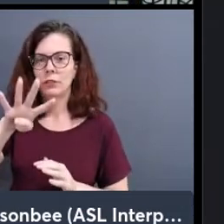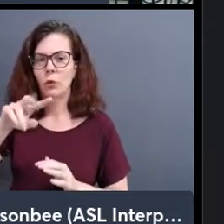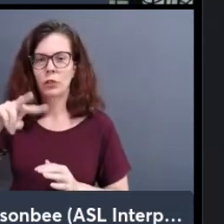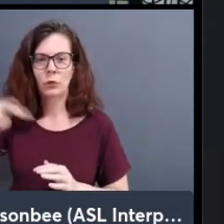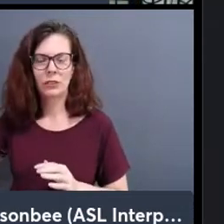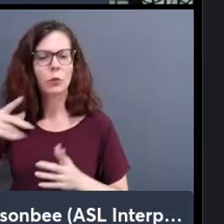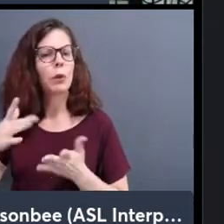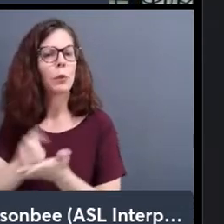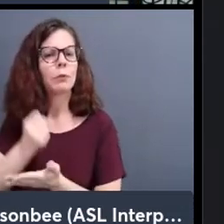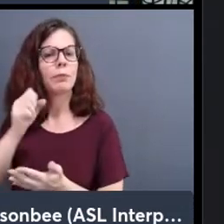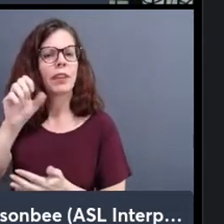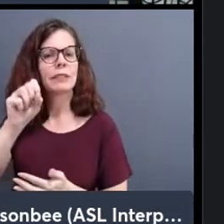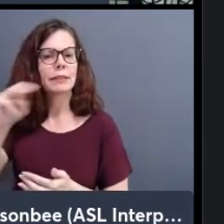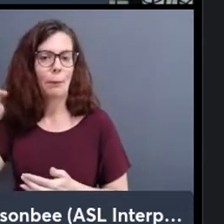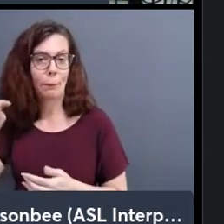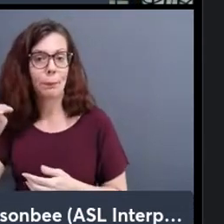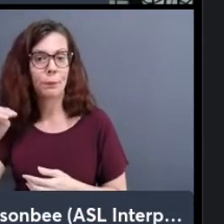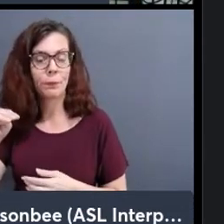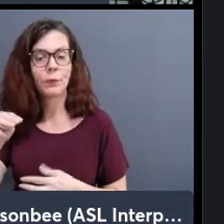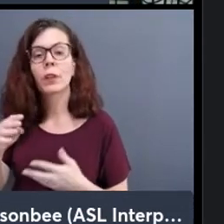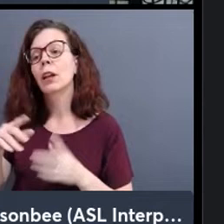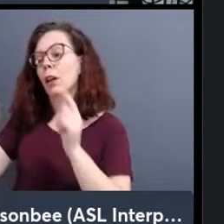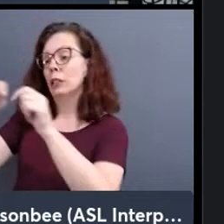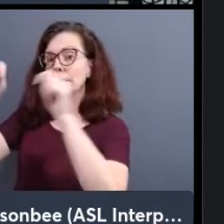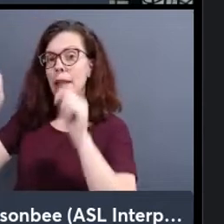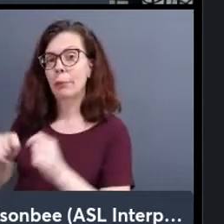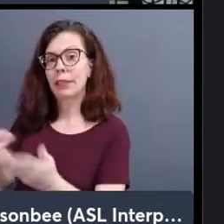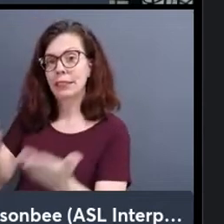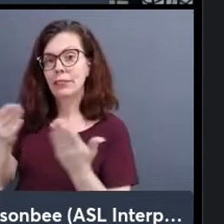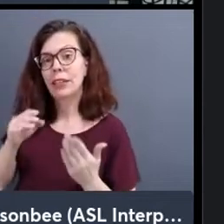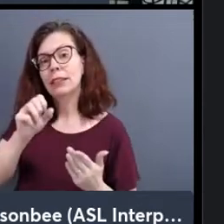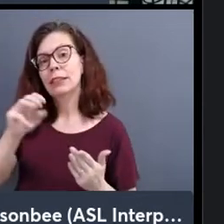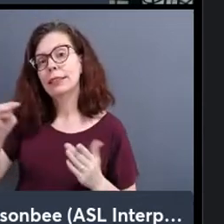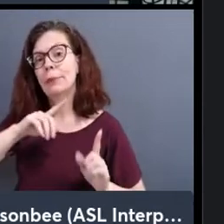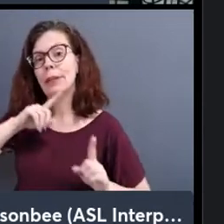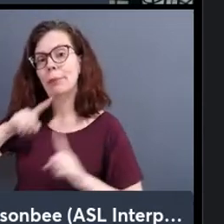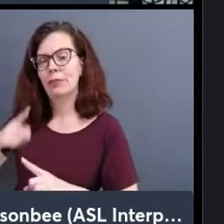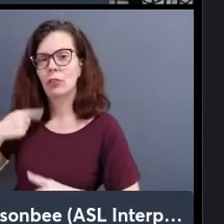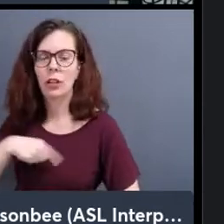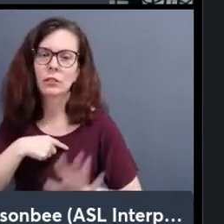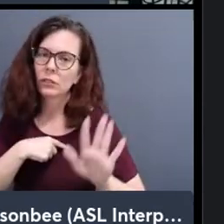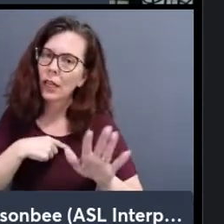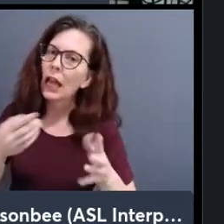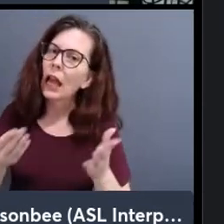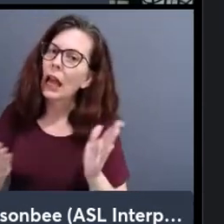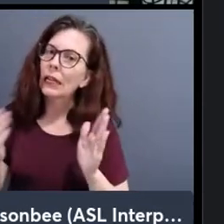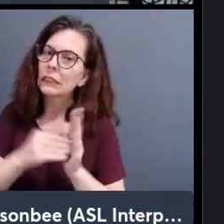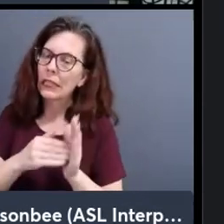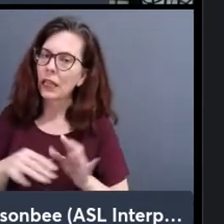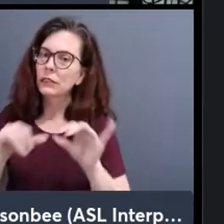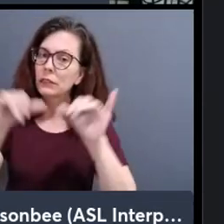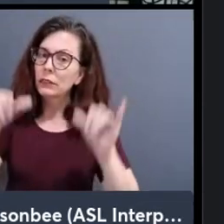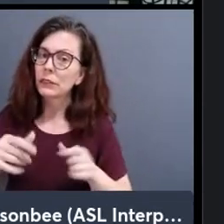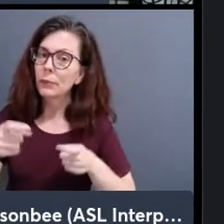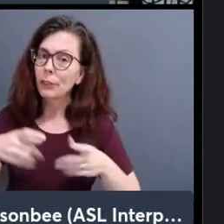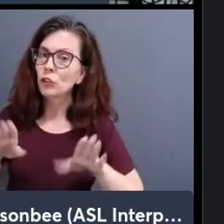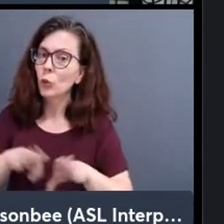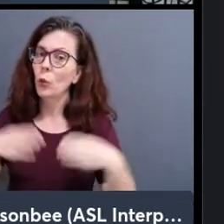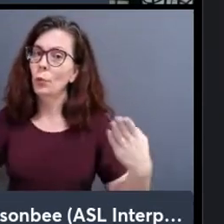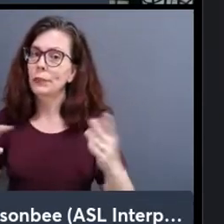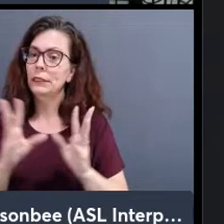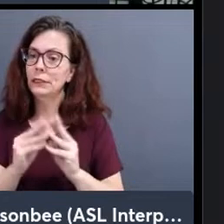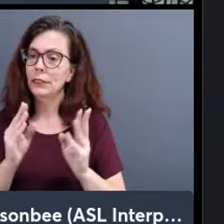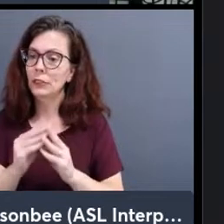SSM. So the template gives us the SSM command for us. And again, Systems Manager is going to open a session between